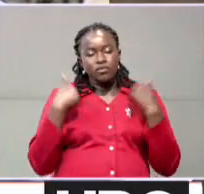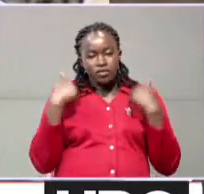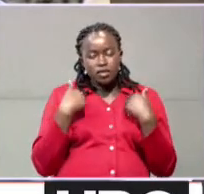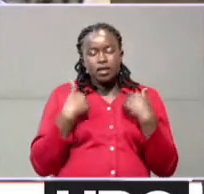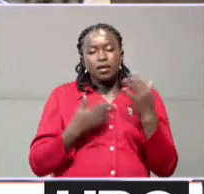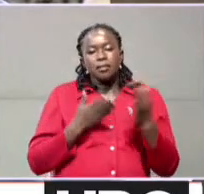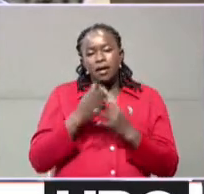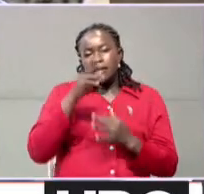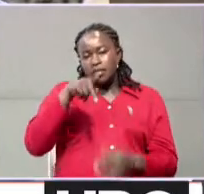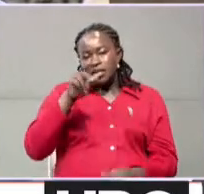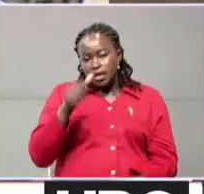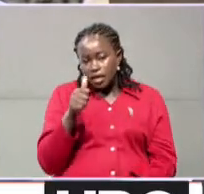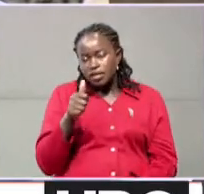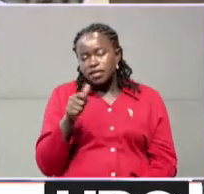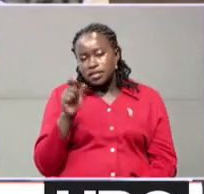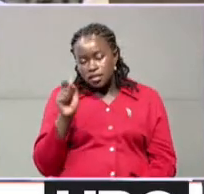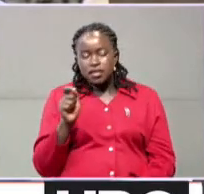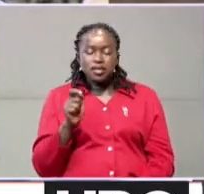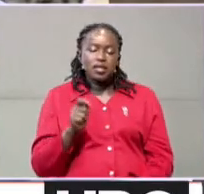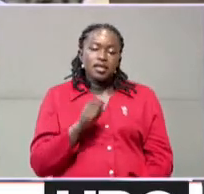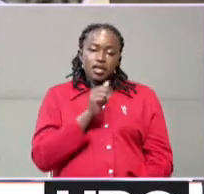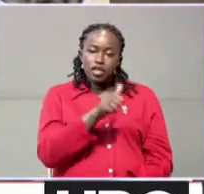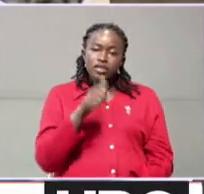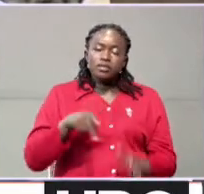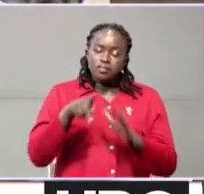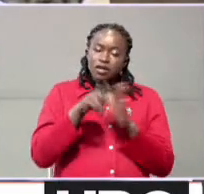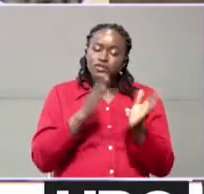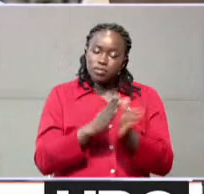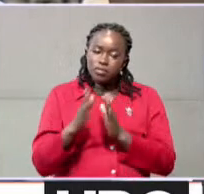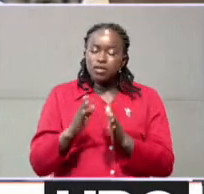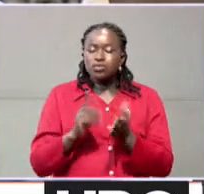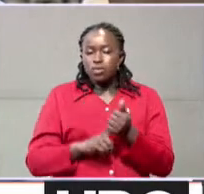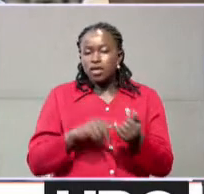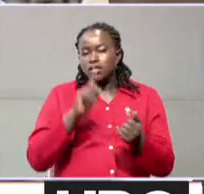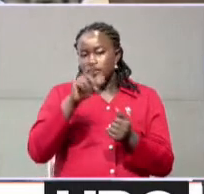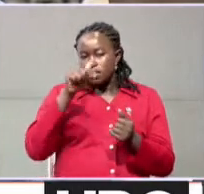pst its price was to get 17.3